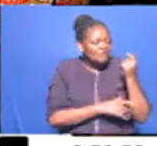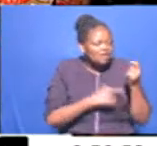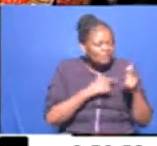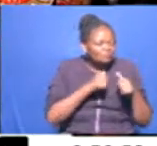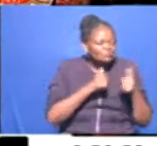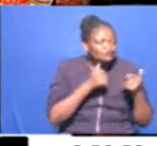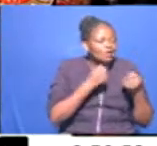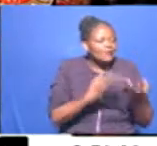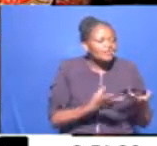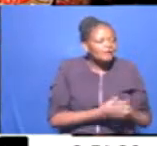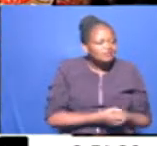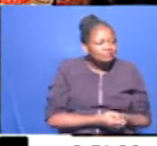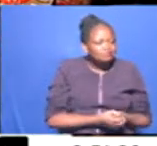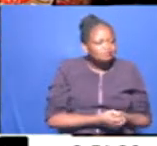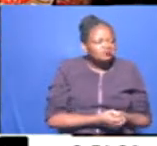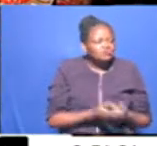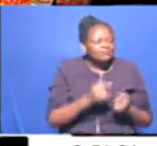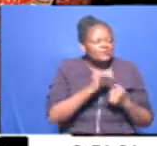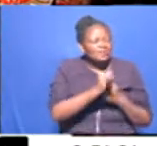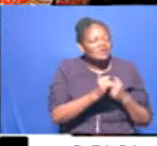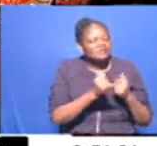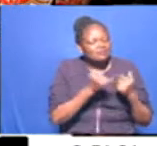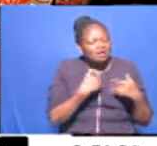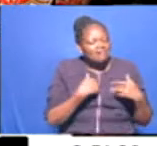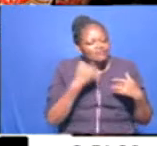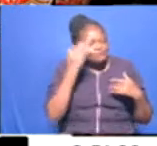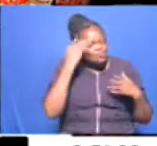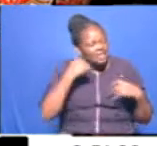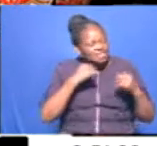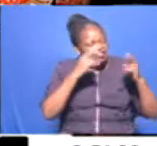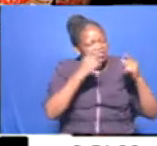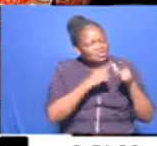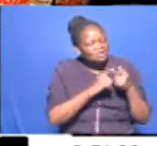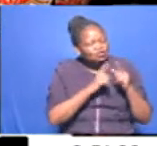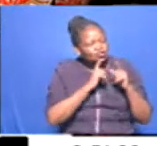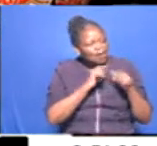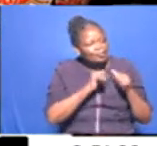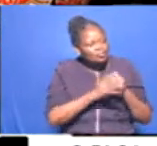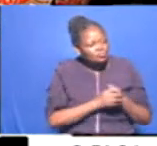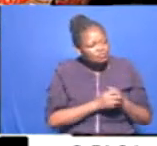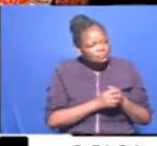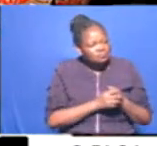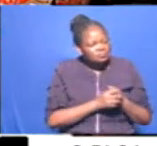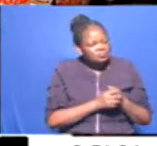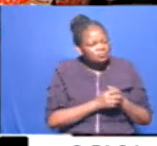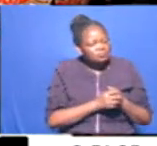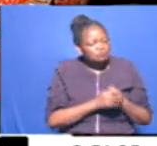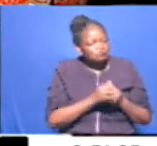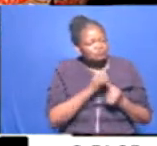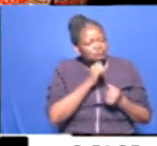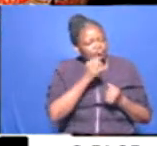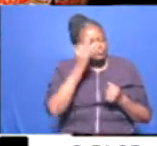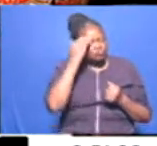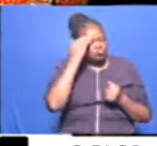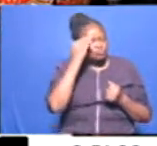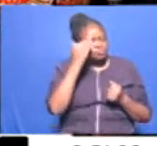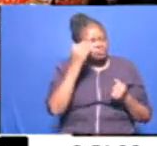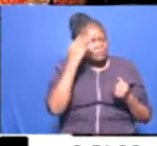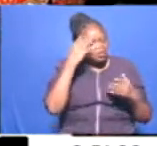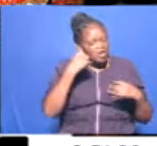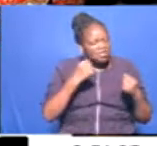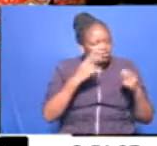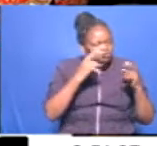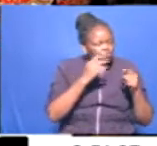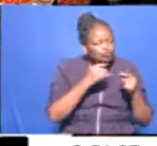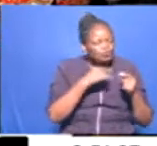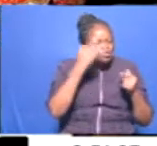many out of that actually have mental health issues. But let's talk about the undetected mental health issues, those who don't even know that they